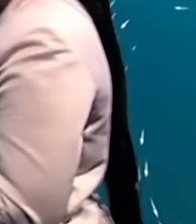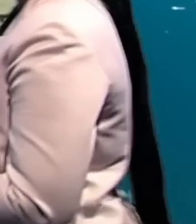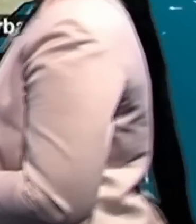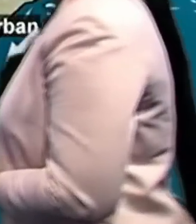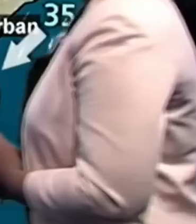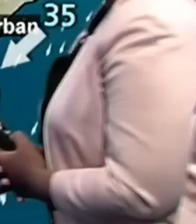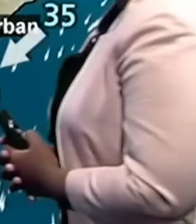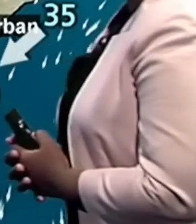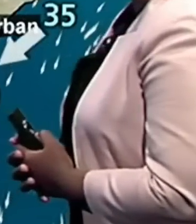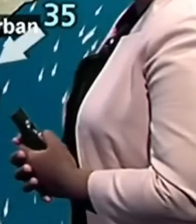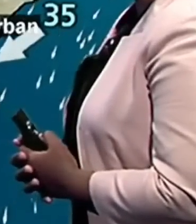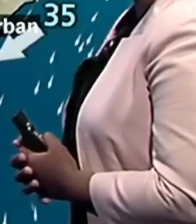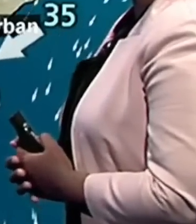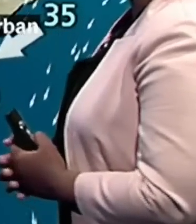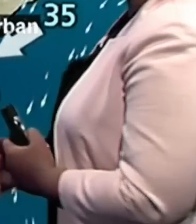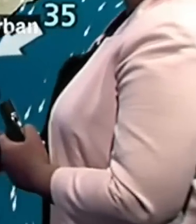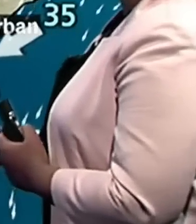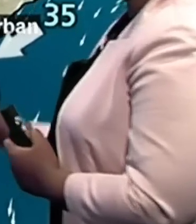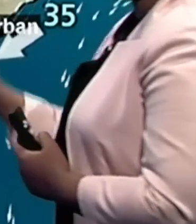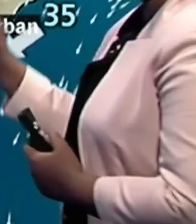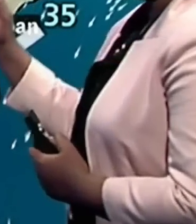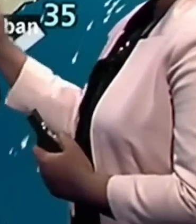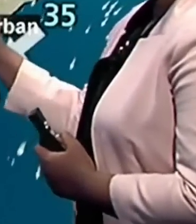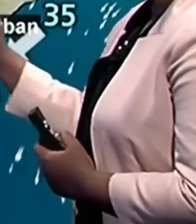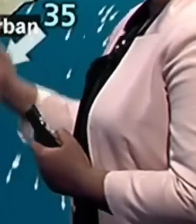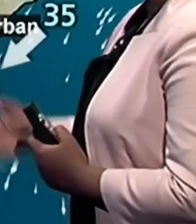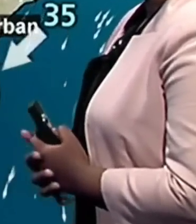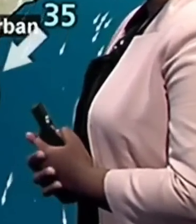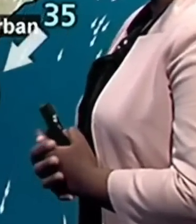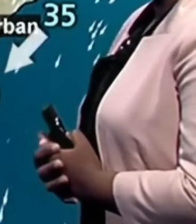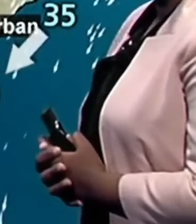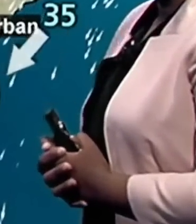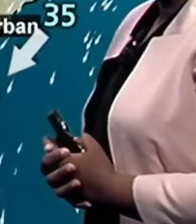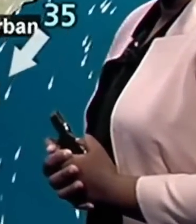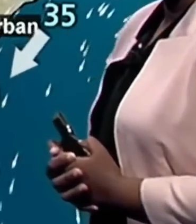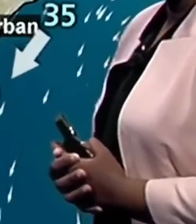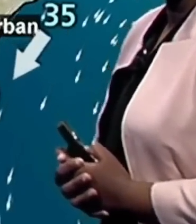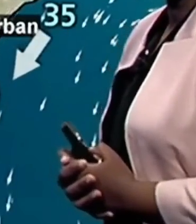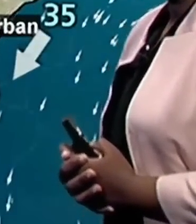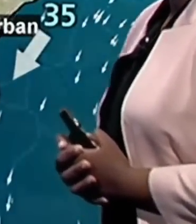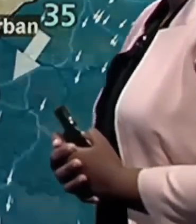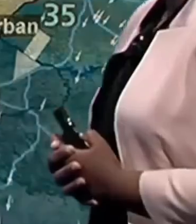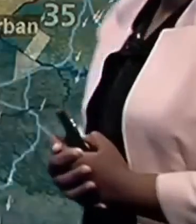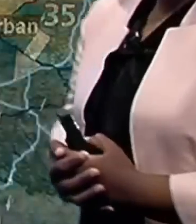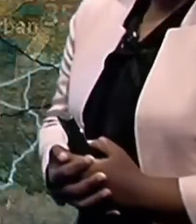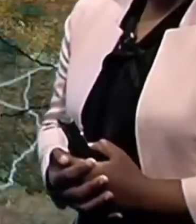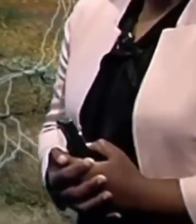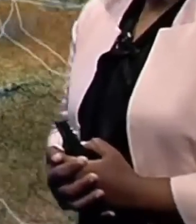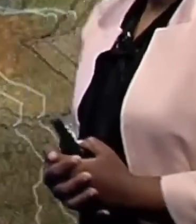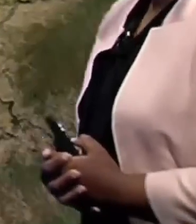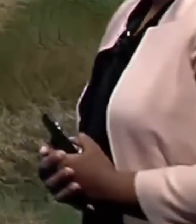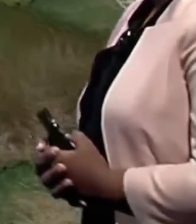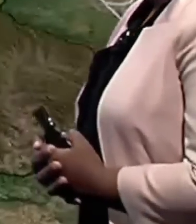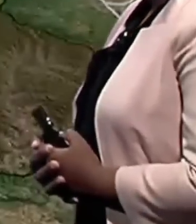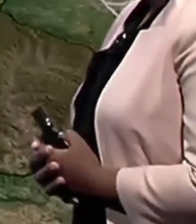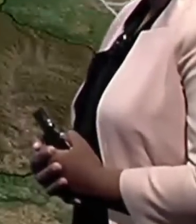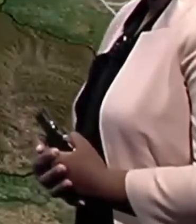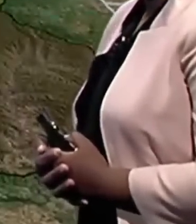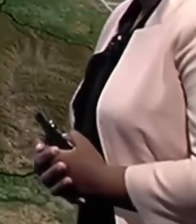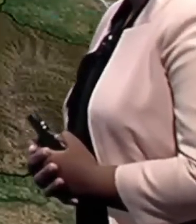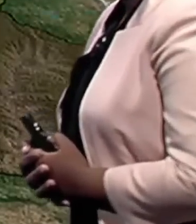le mowane ka kwa province ya ka kwa Mpumalanga le Limpopo ga mmogo le province ya ka kwa KwaZulu-Natal. Re tswelle pele re